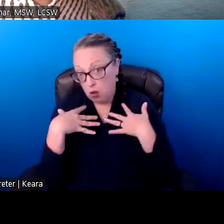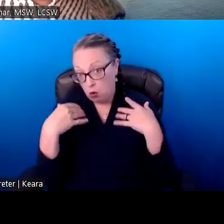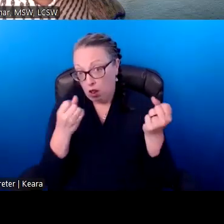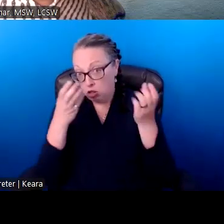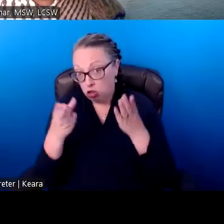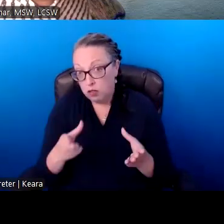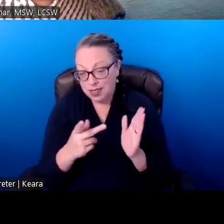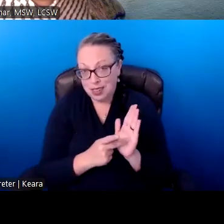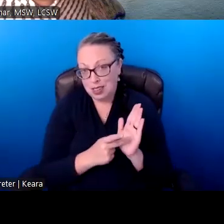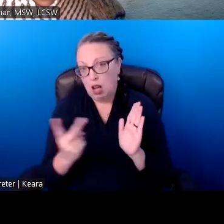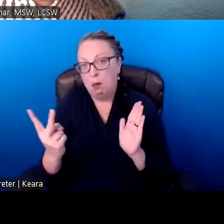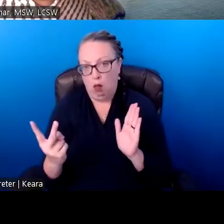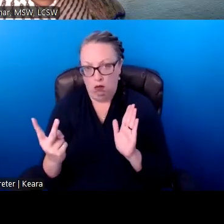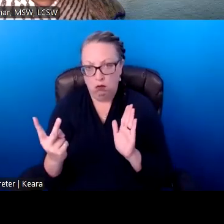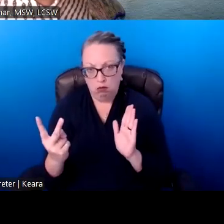said, doubled